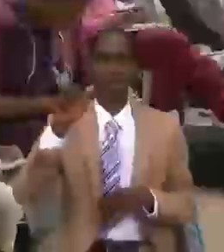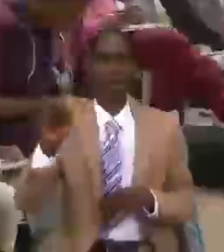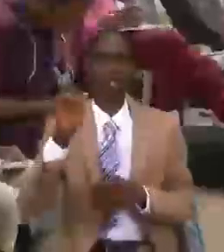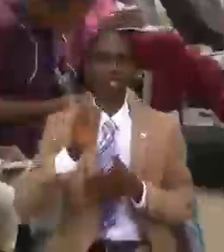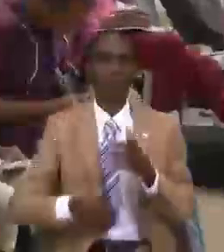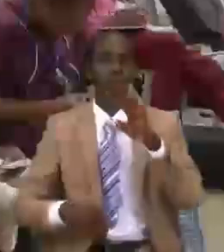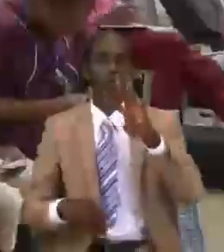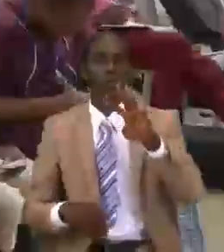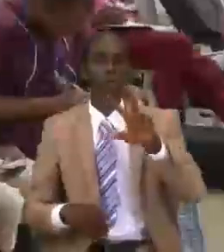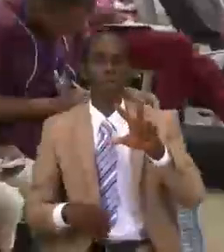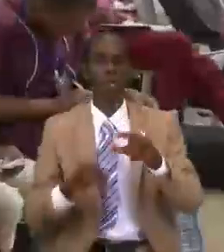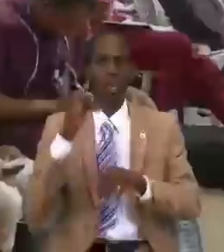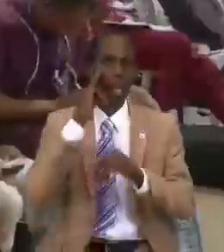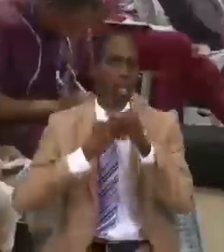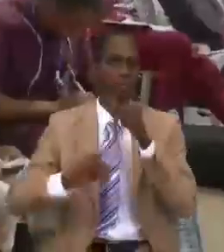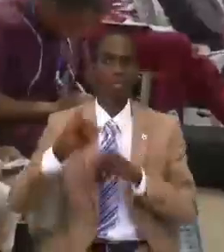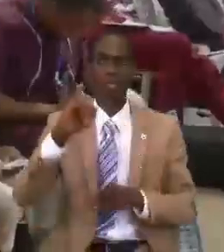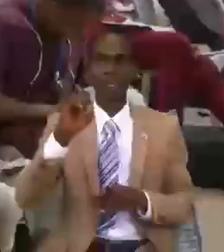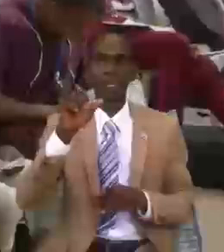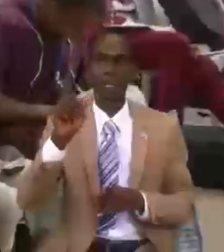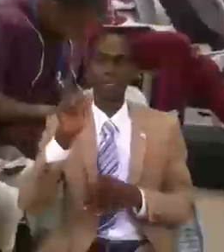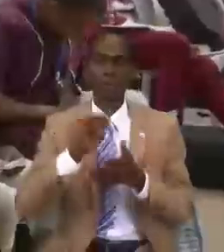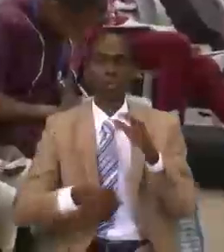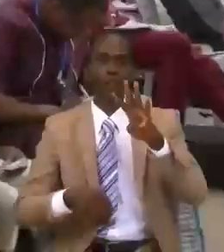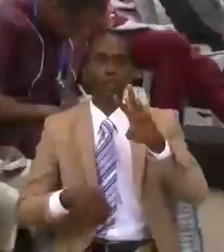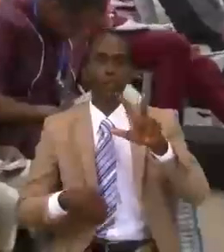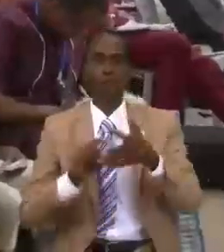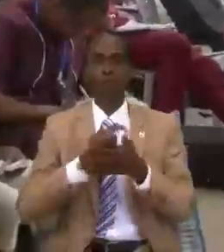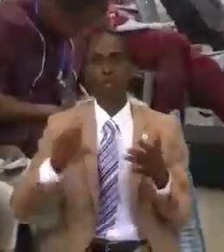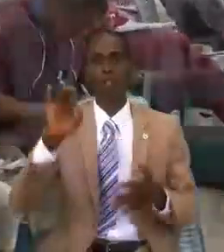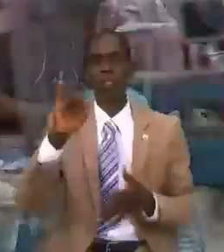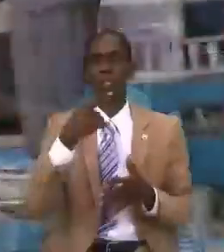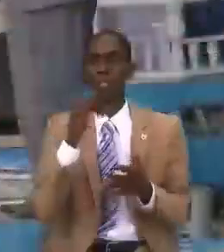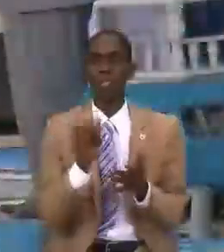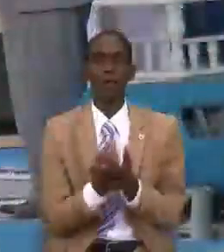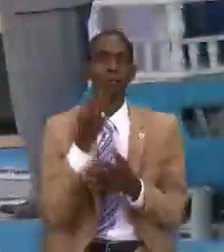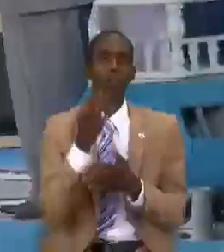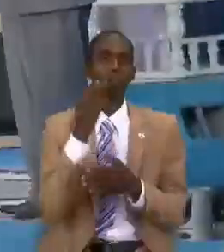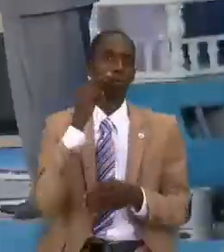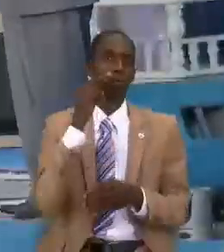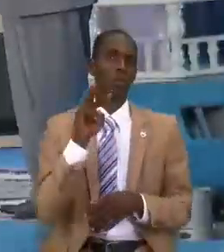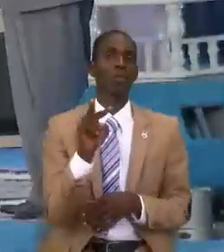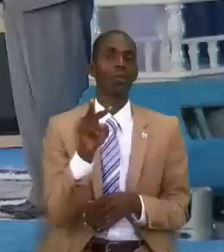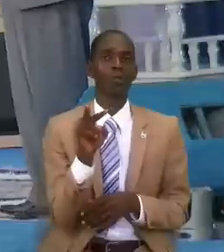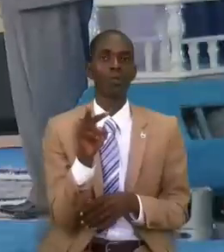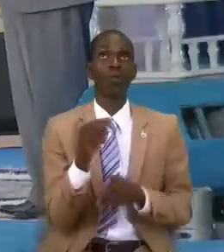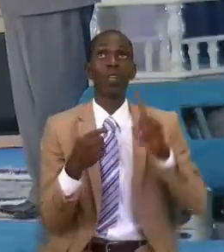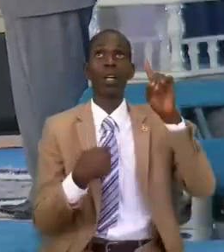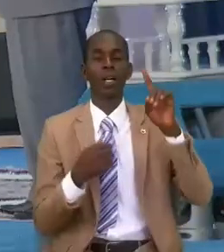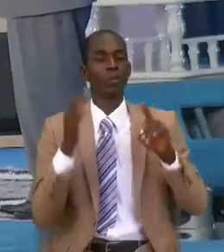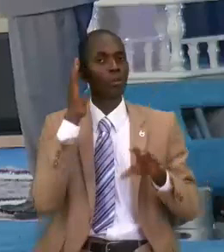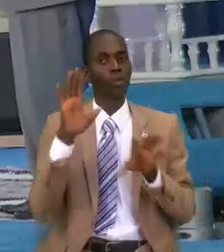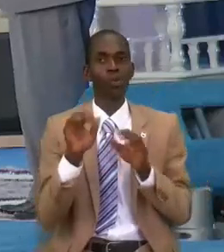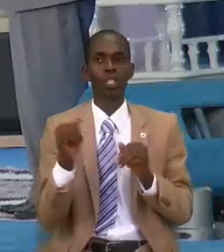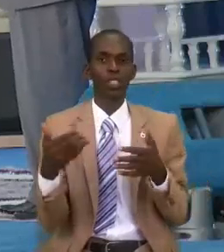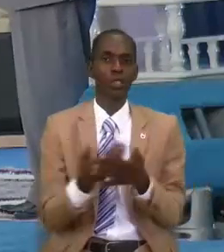verse 19. It says, behold, I do a new thing. Behold, I do a new thing. And you know the things